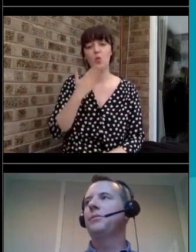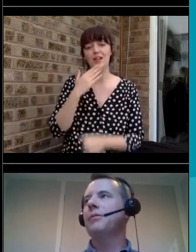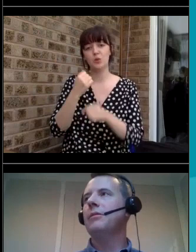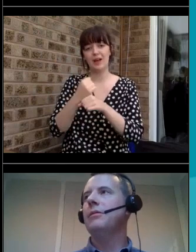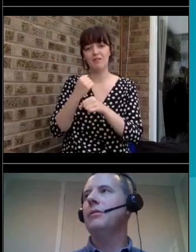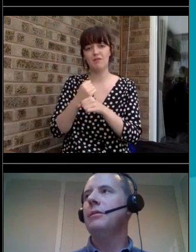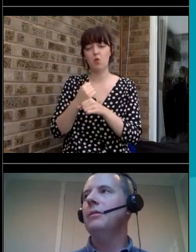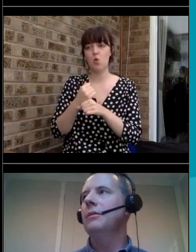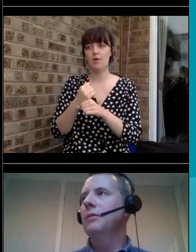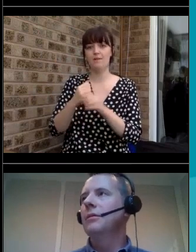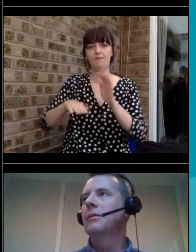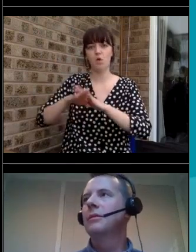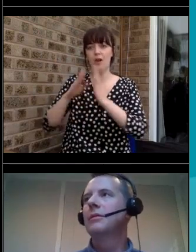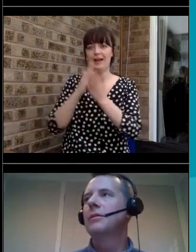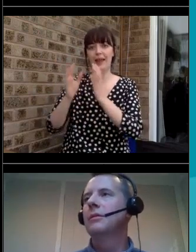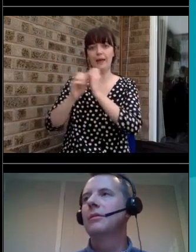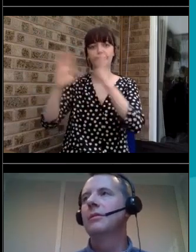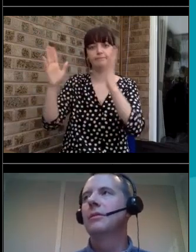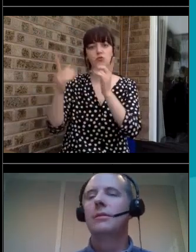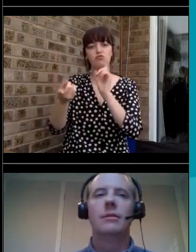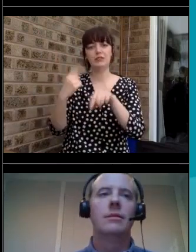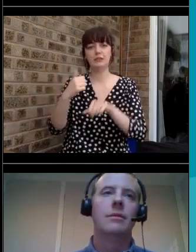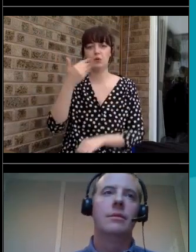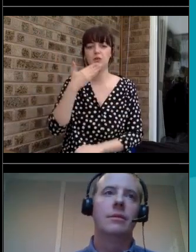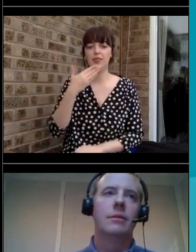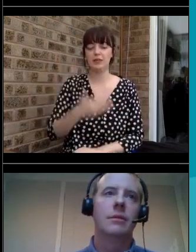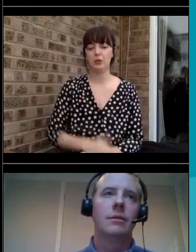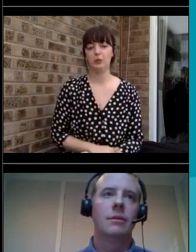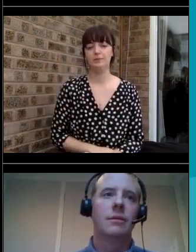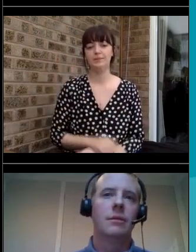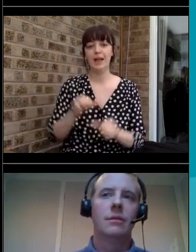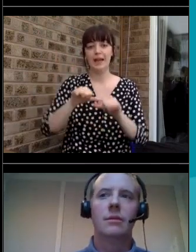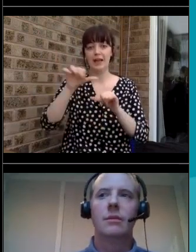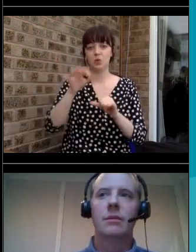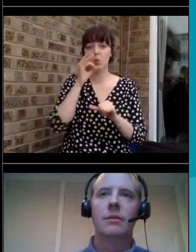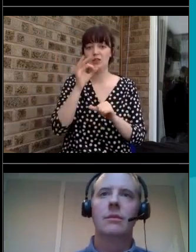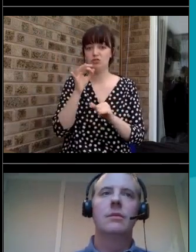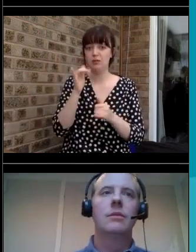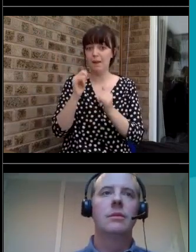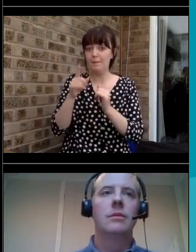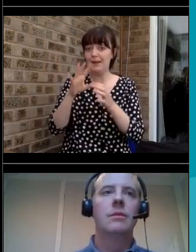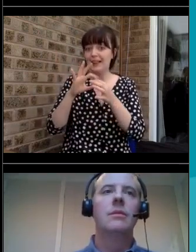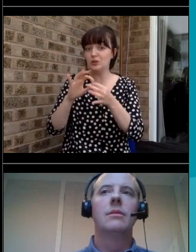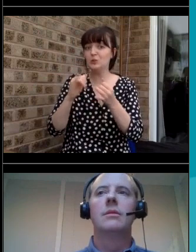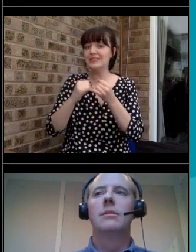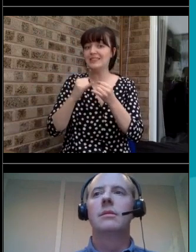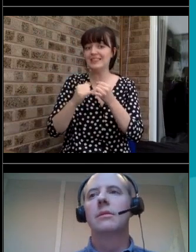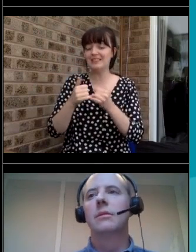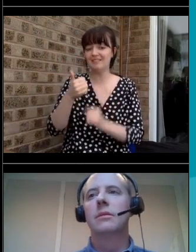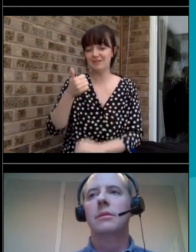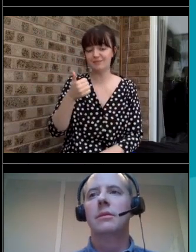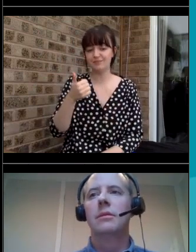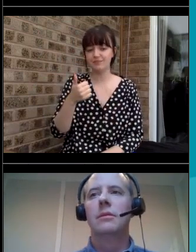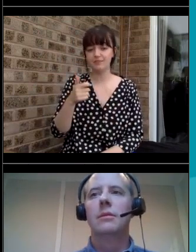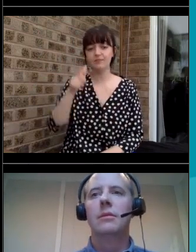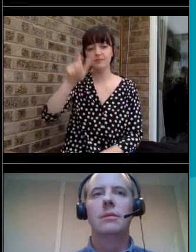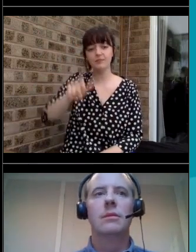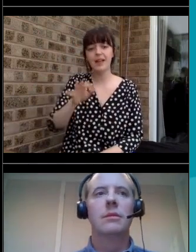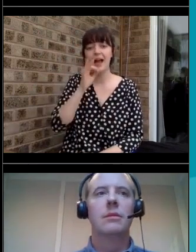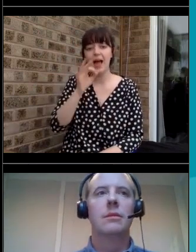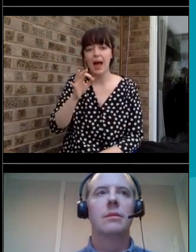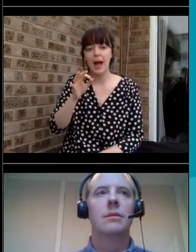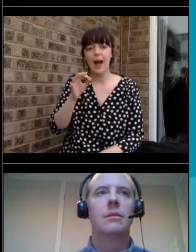really comprehensive response. The next question, Steve, I think this is one for you. This person is asking, I'm keen